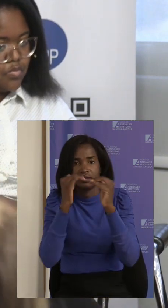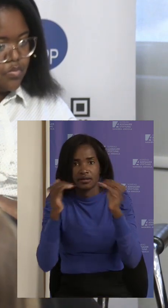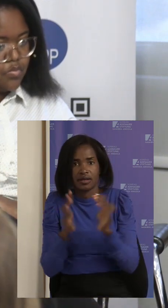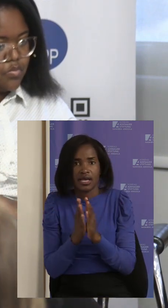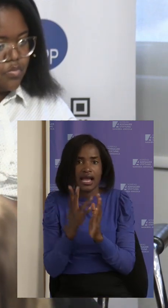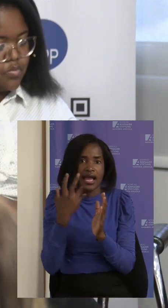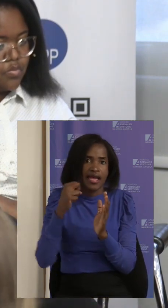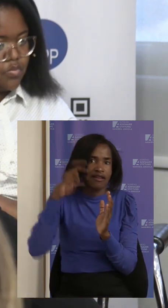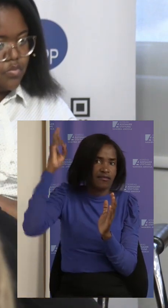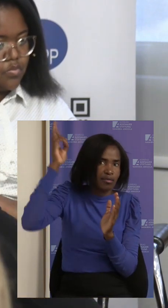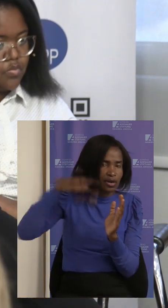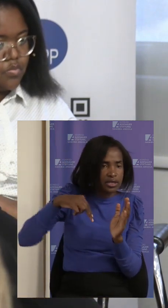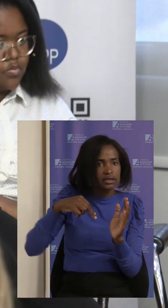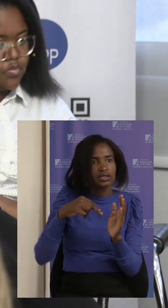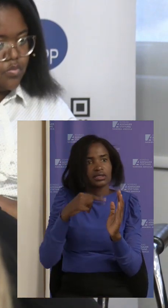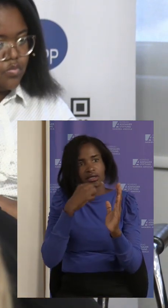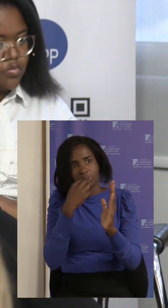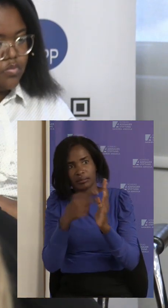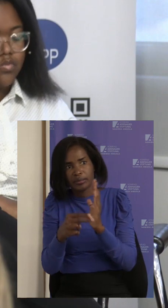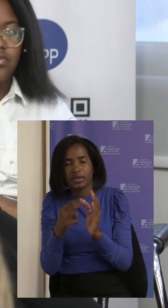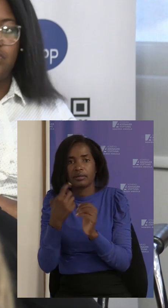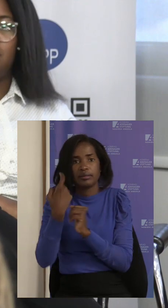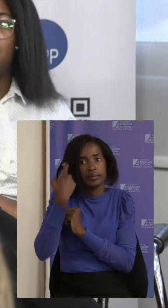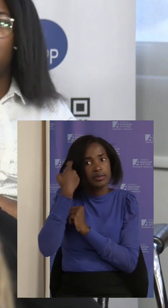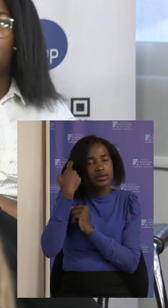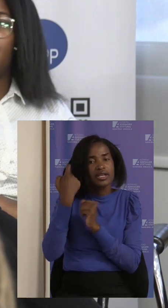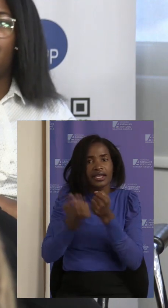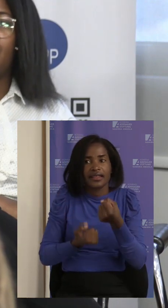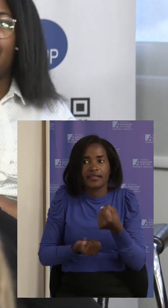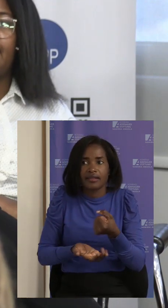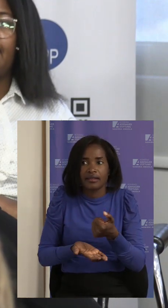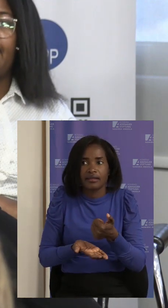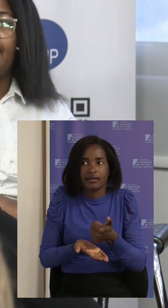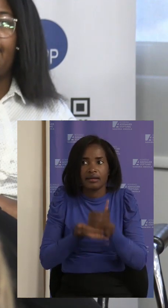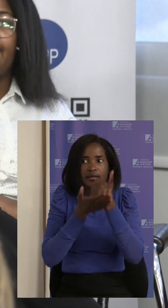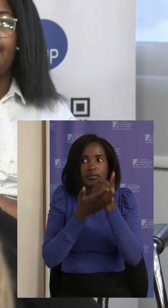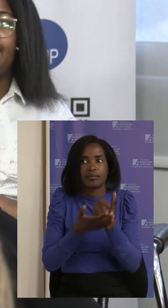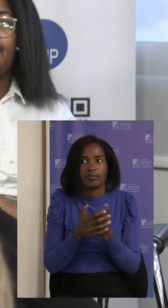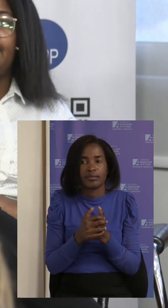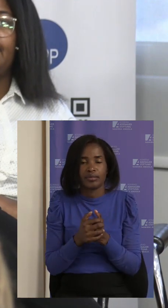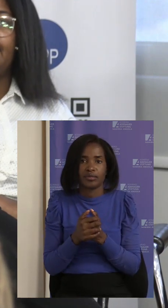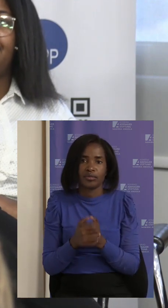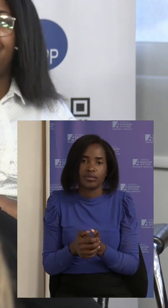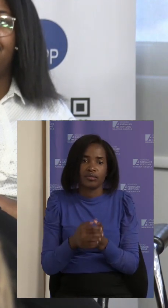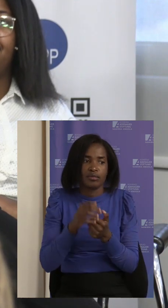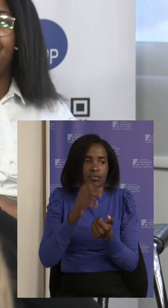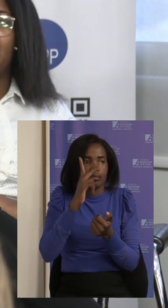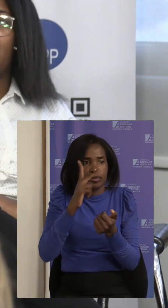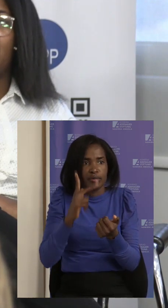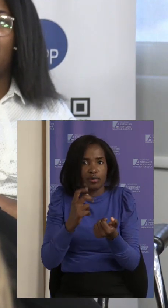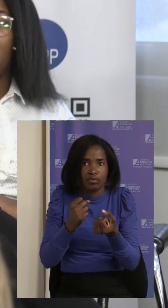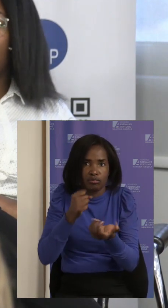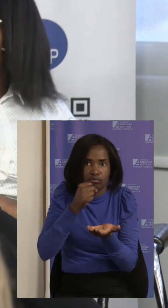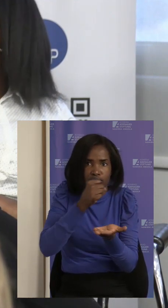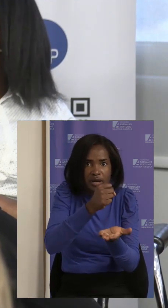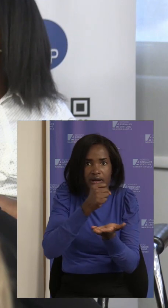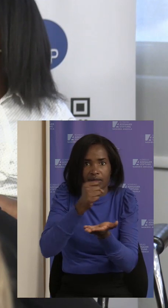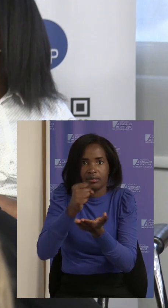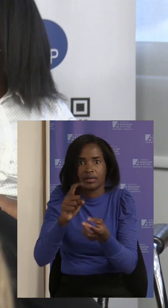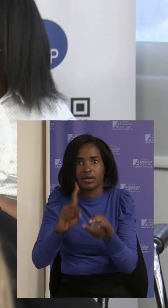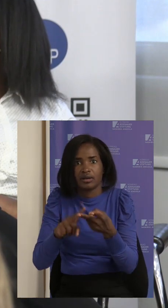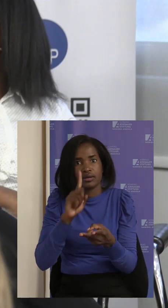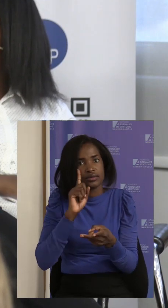in the ministry that ensure a pro-poor resource allocation, as well as then